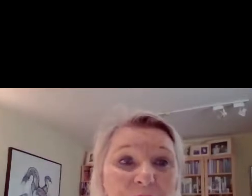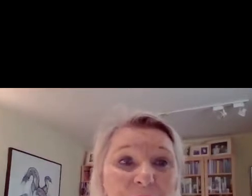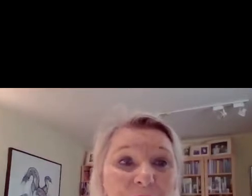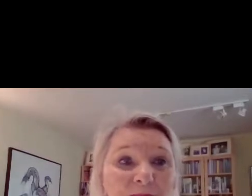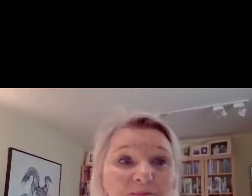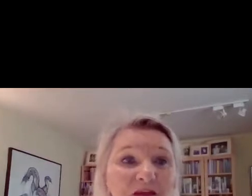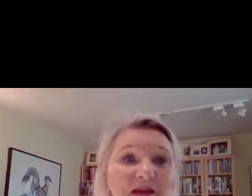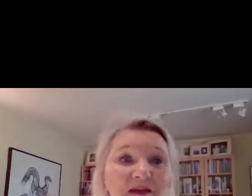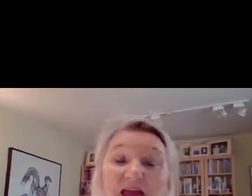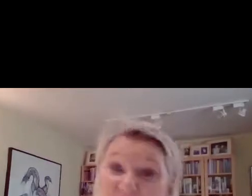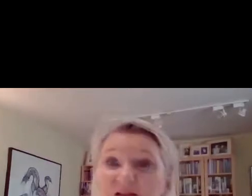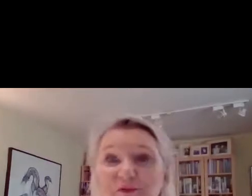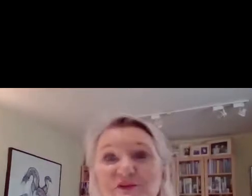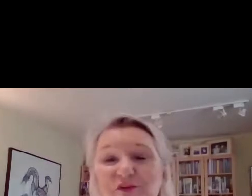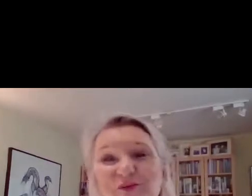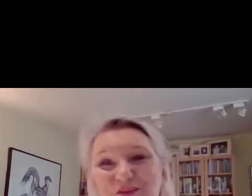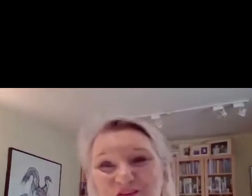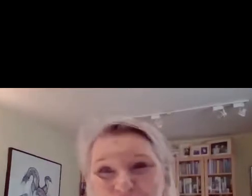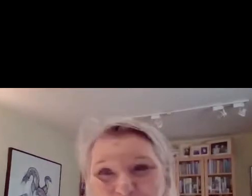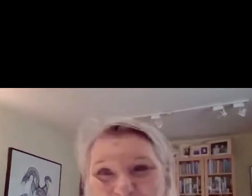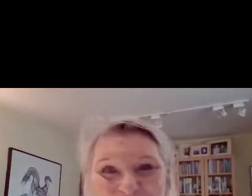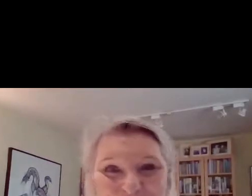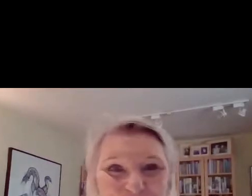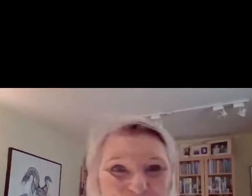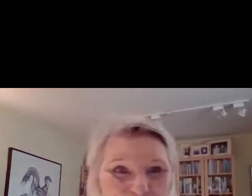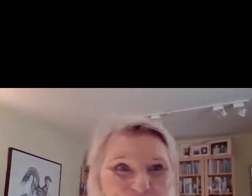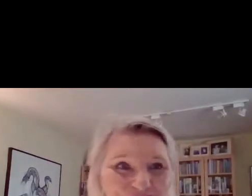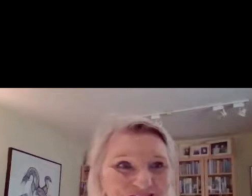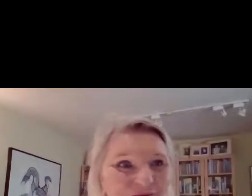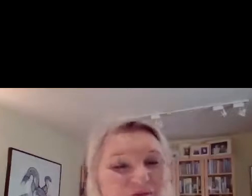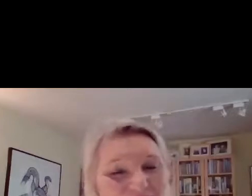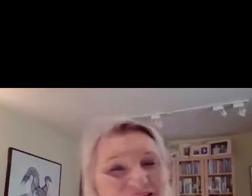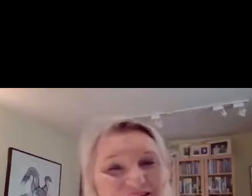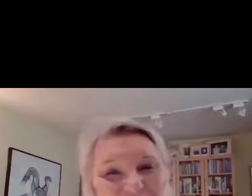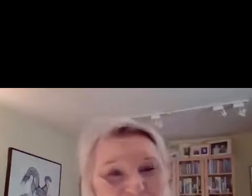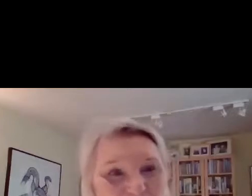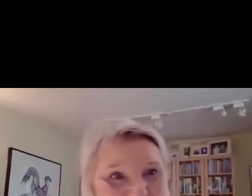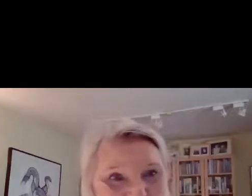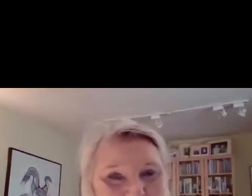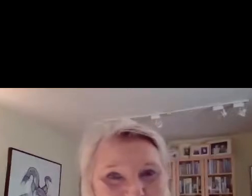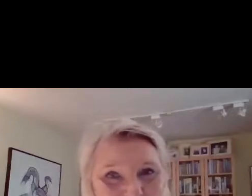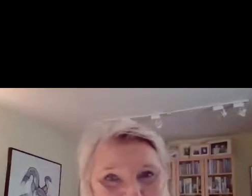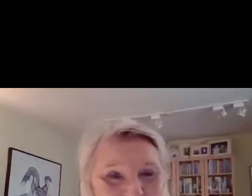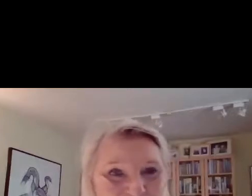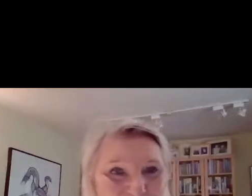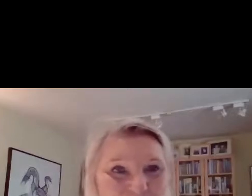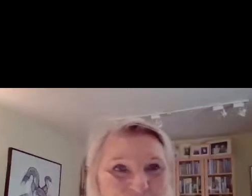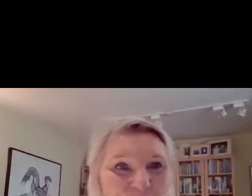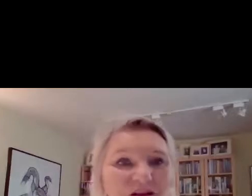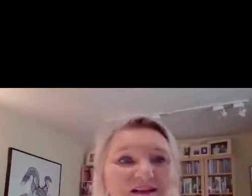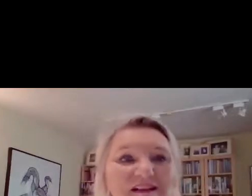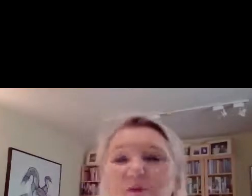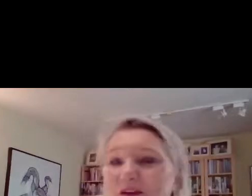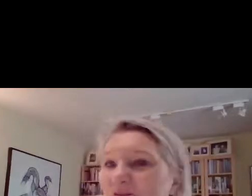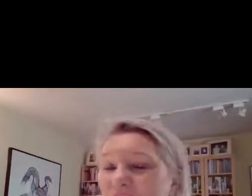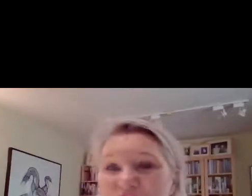possible and available to you through the generosity of our donors. We are really super grateful for their ongoing support of our